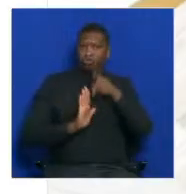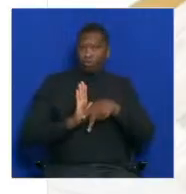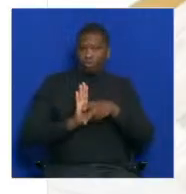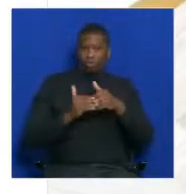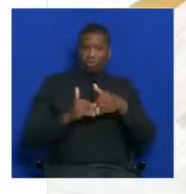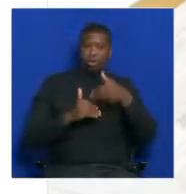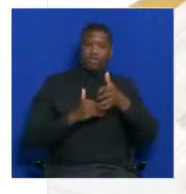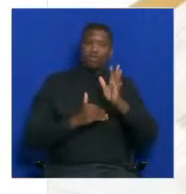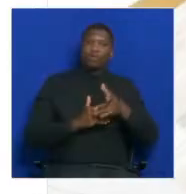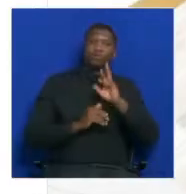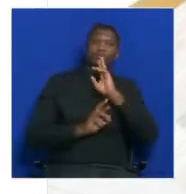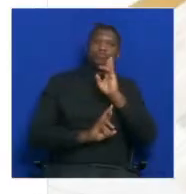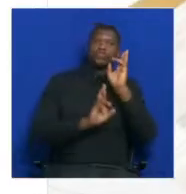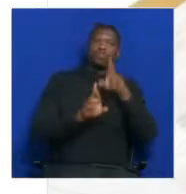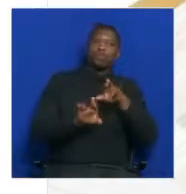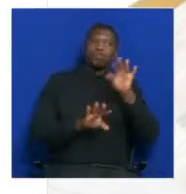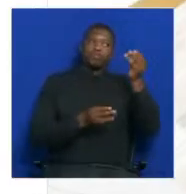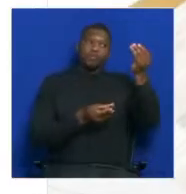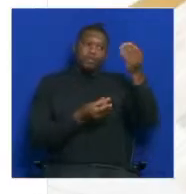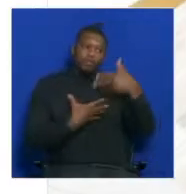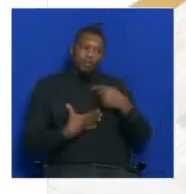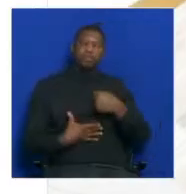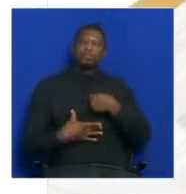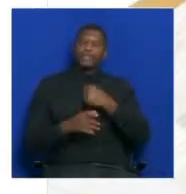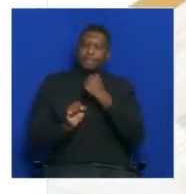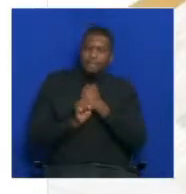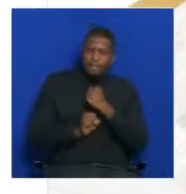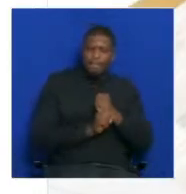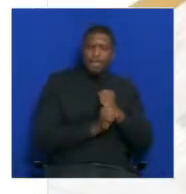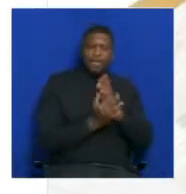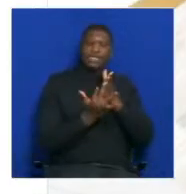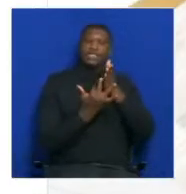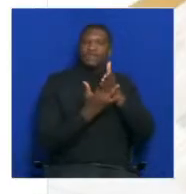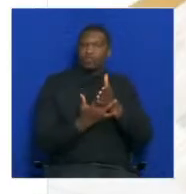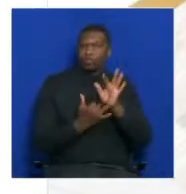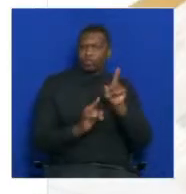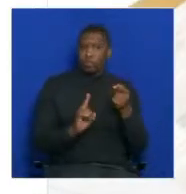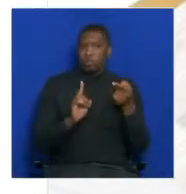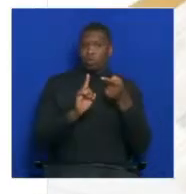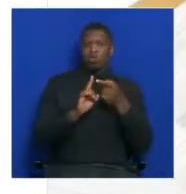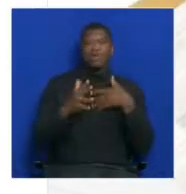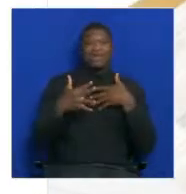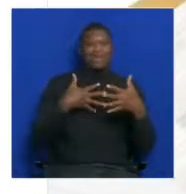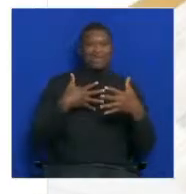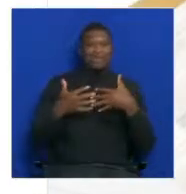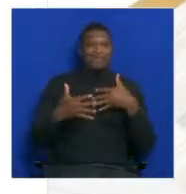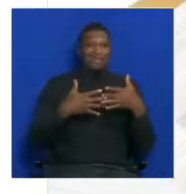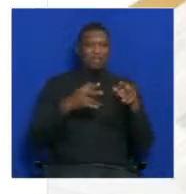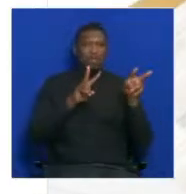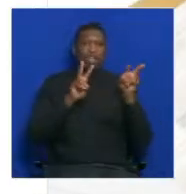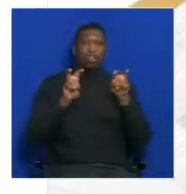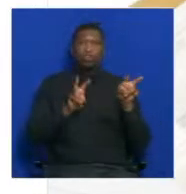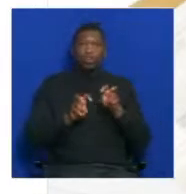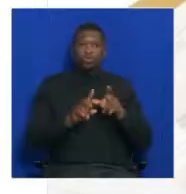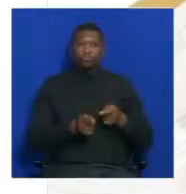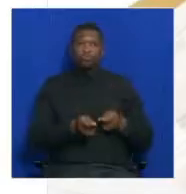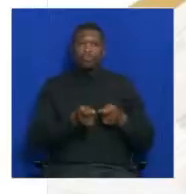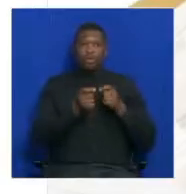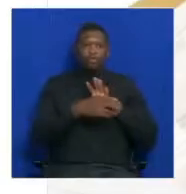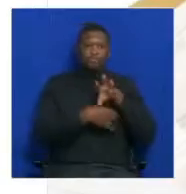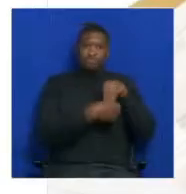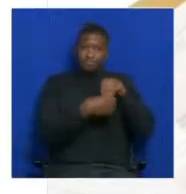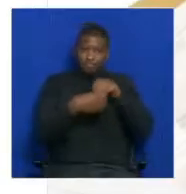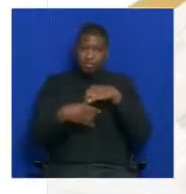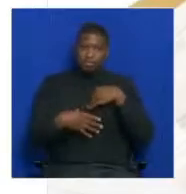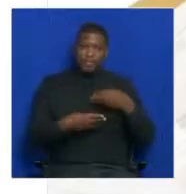I would make interventions to unlock whatever issues that would have been raised with me. And